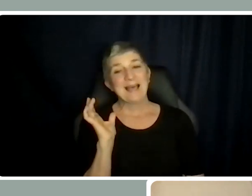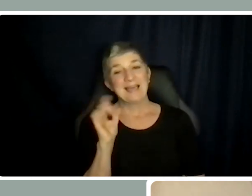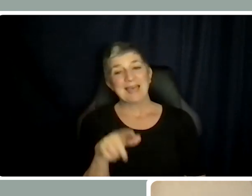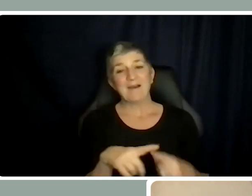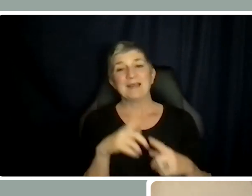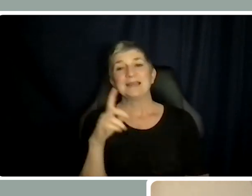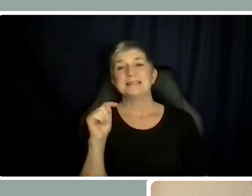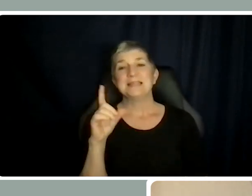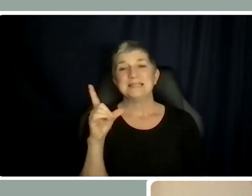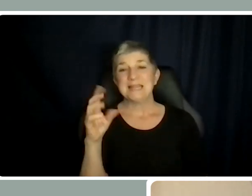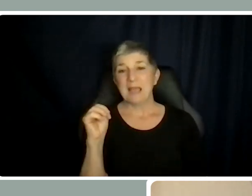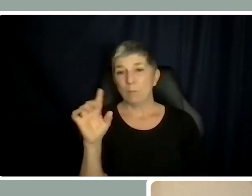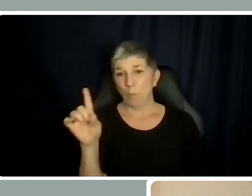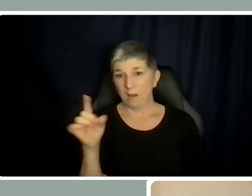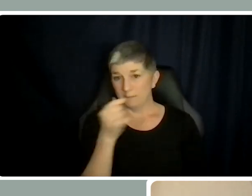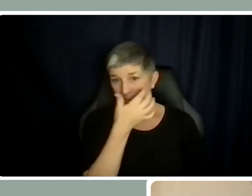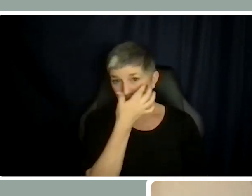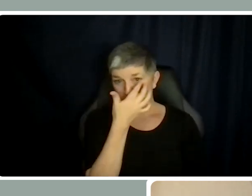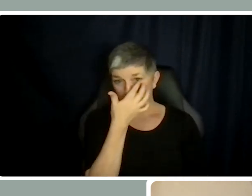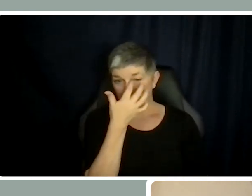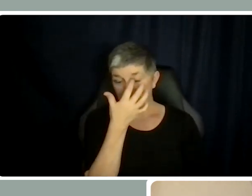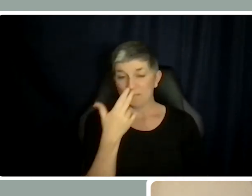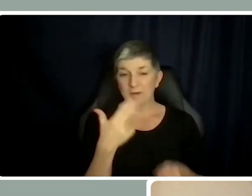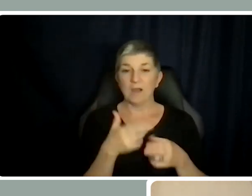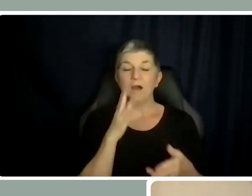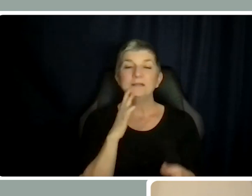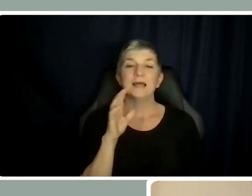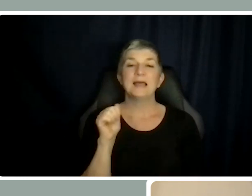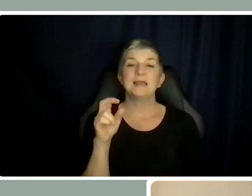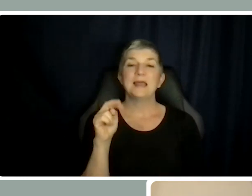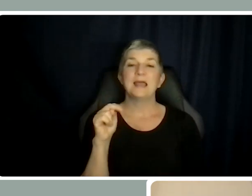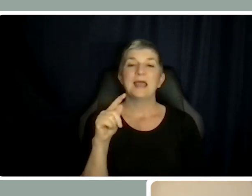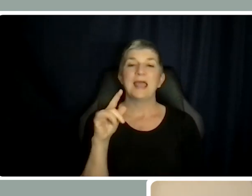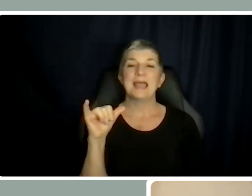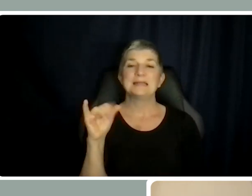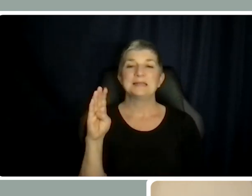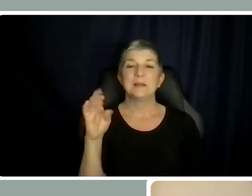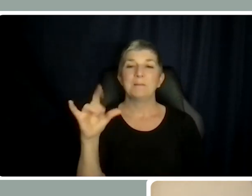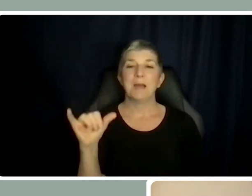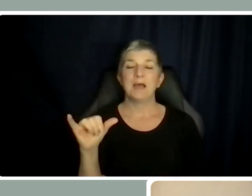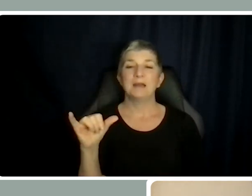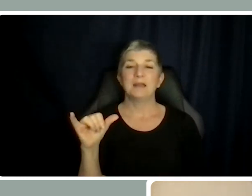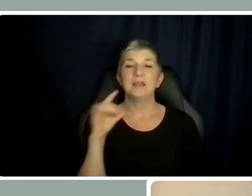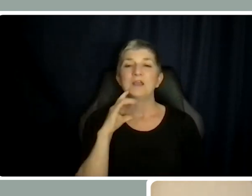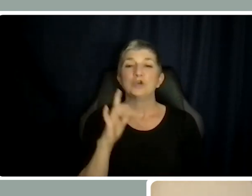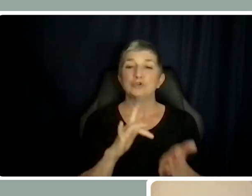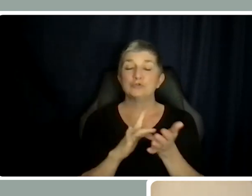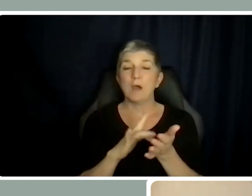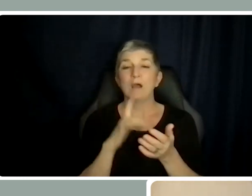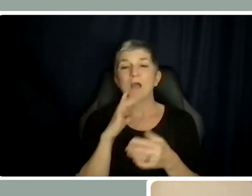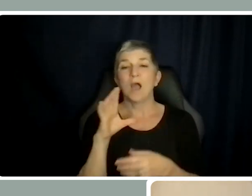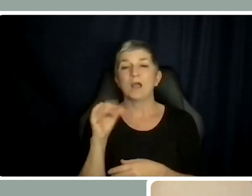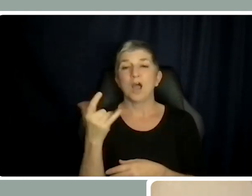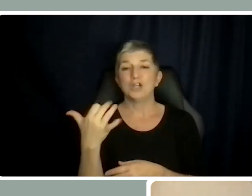is TDM1, is what's called an antibody drug conjugate. So the T in TDM1 stands